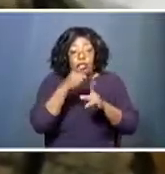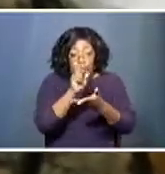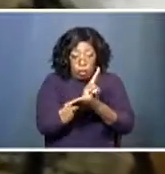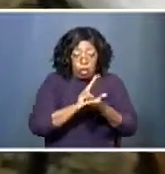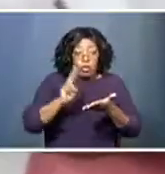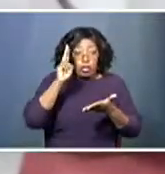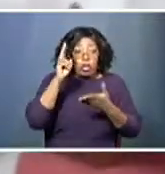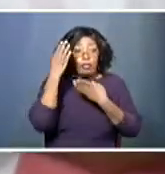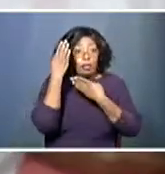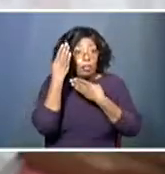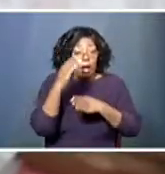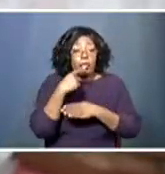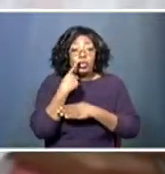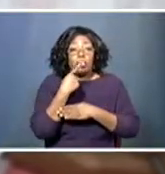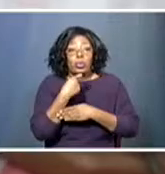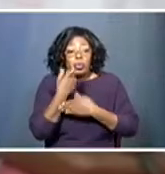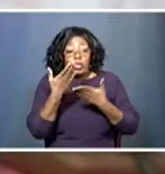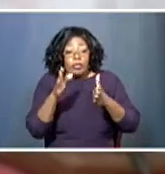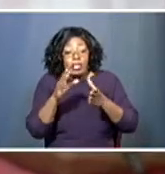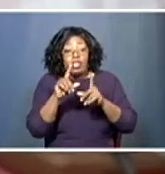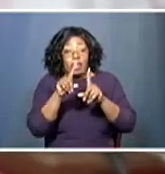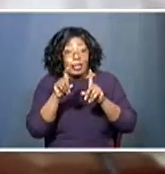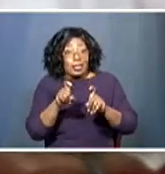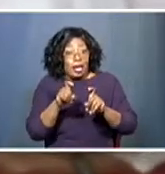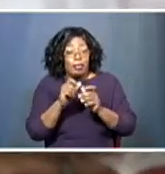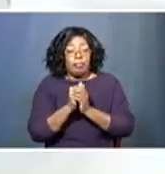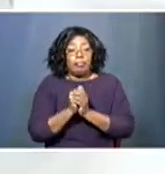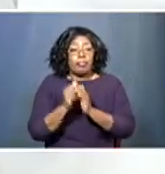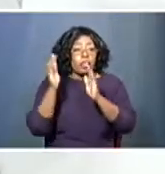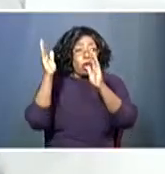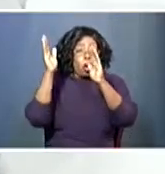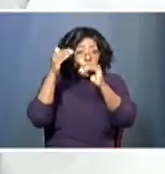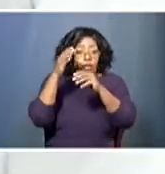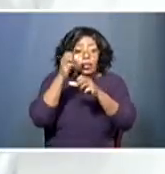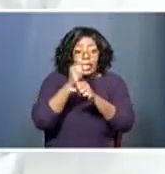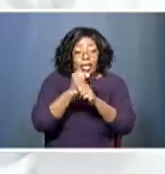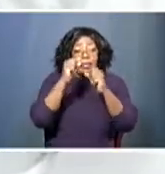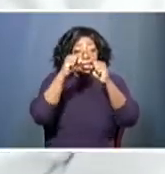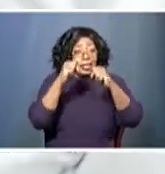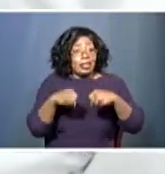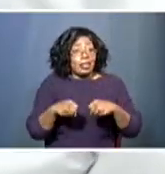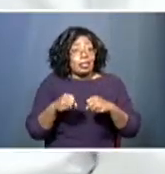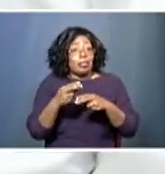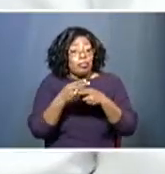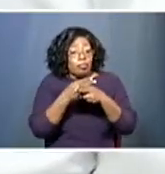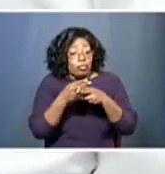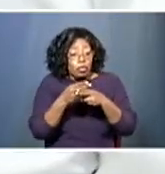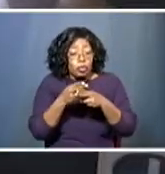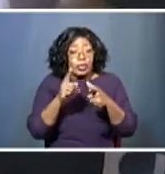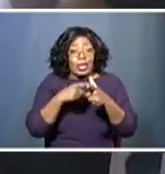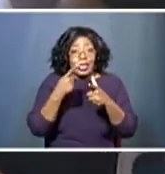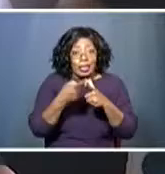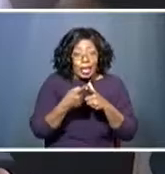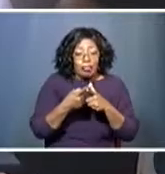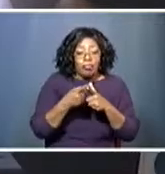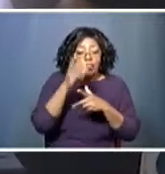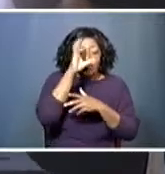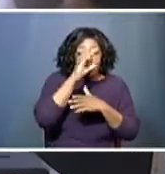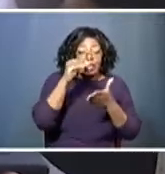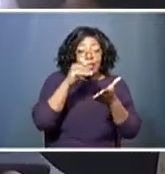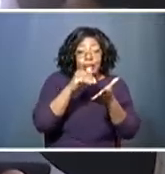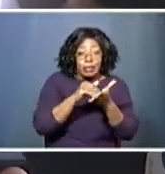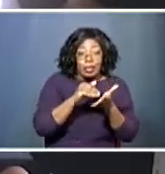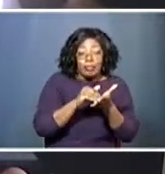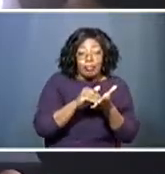of the Bahamas who just finished the exams. Hopefully we'll get them in the system as well. And then we will do a reassessment of where we